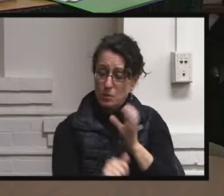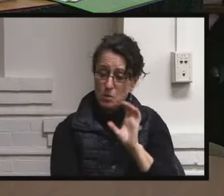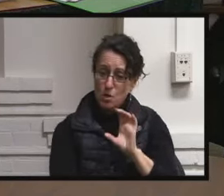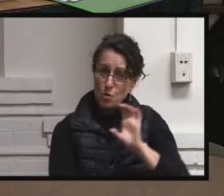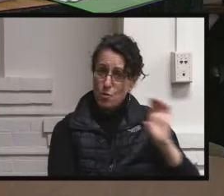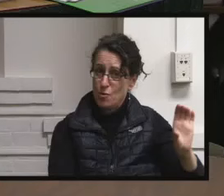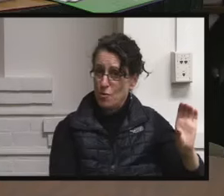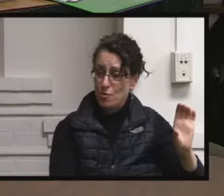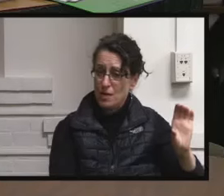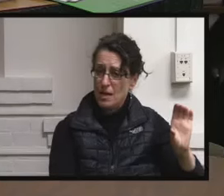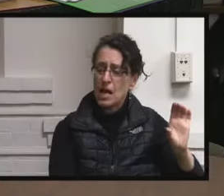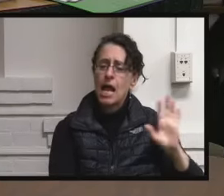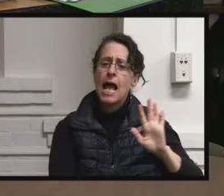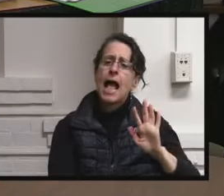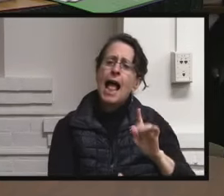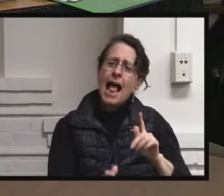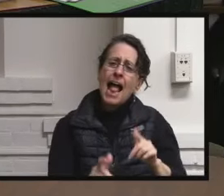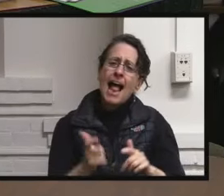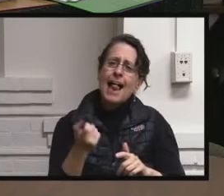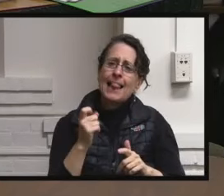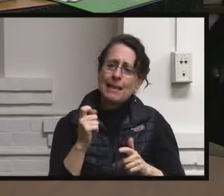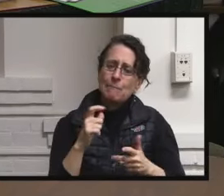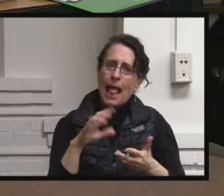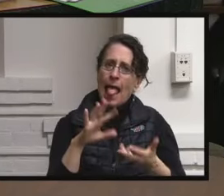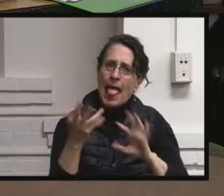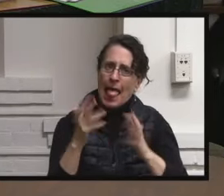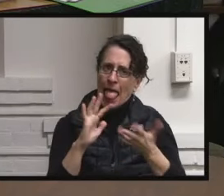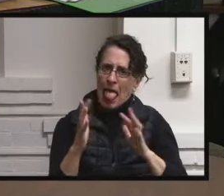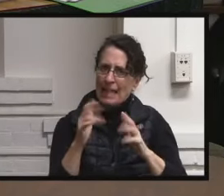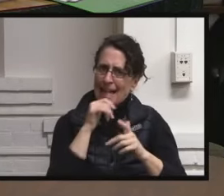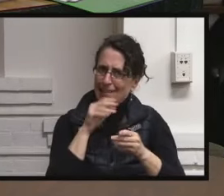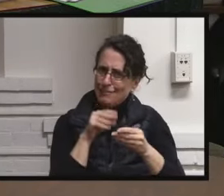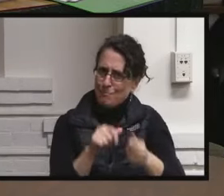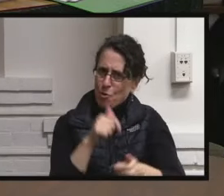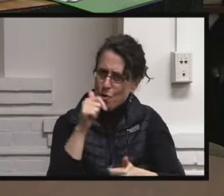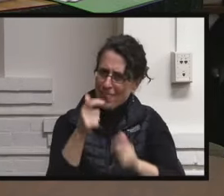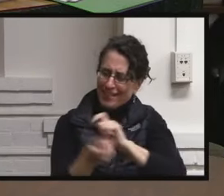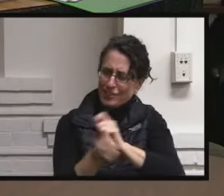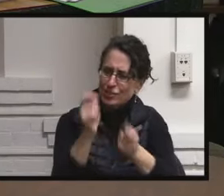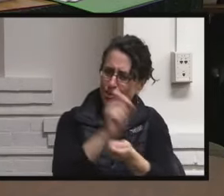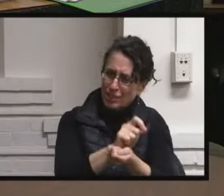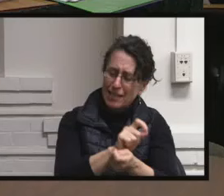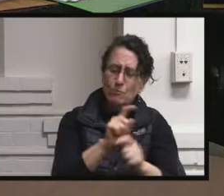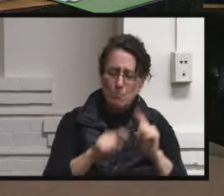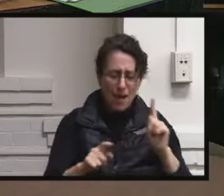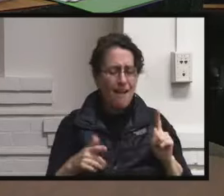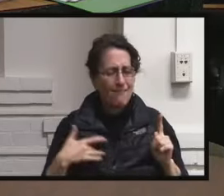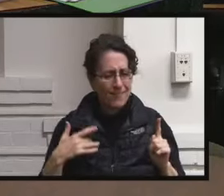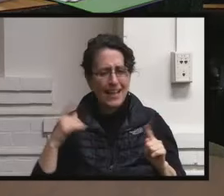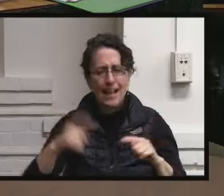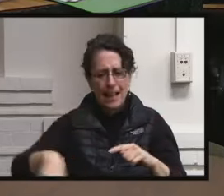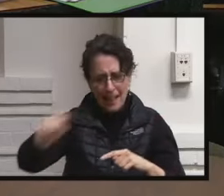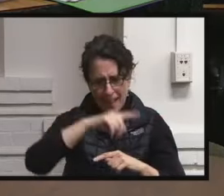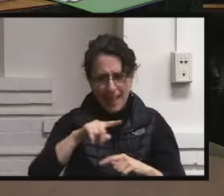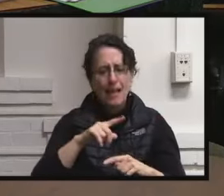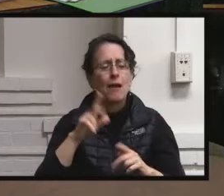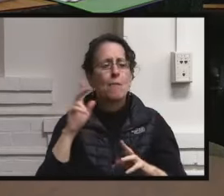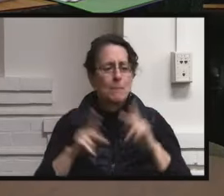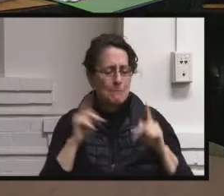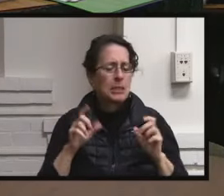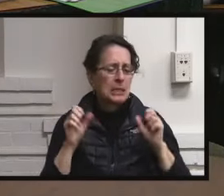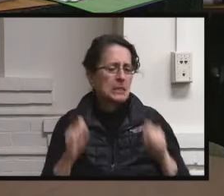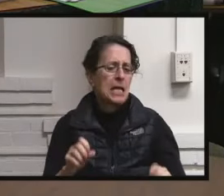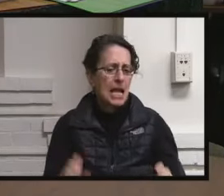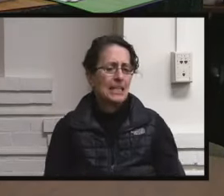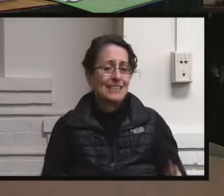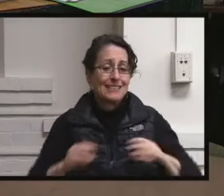not completely seamless, but we believe relatively easy for the community to make this behavioral change